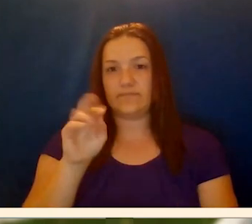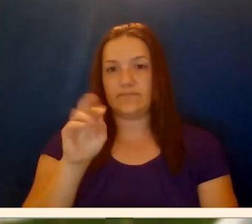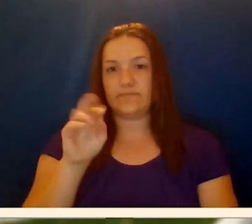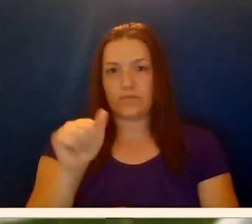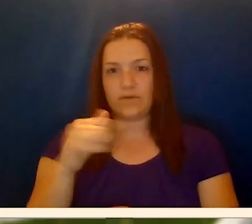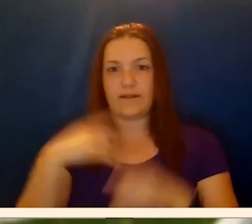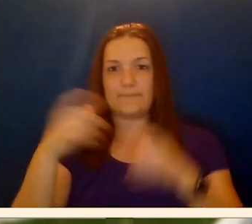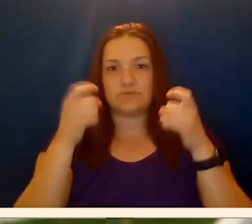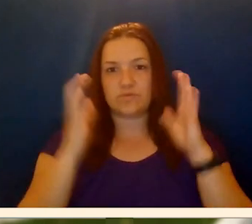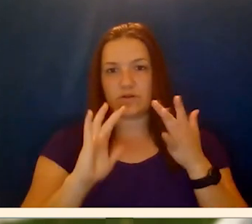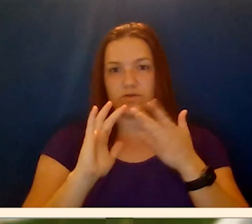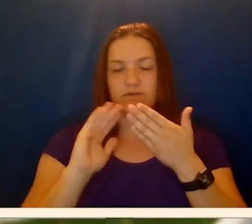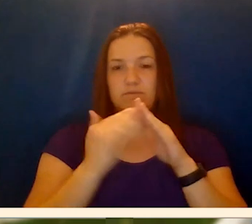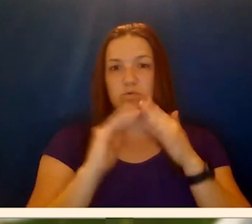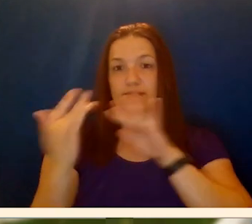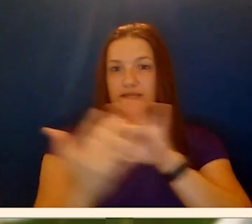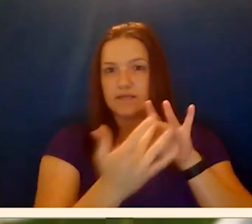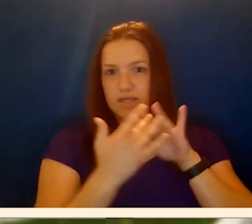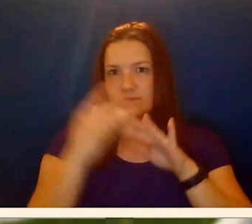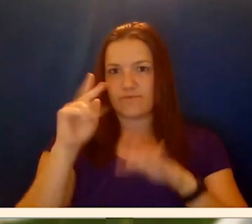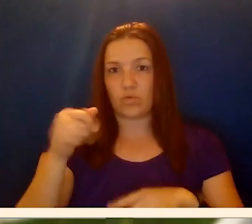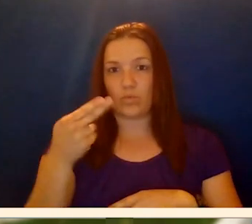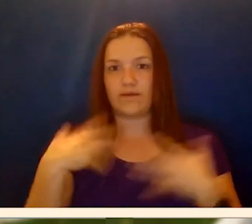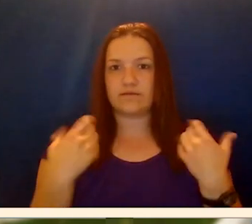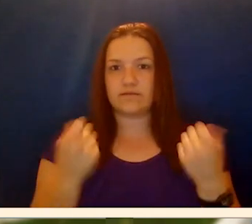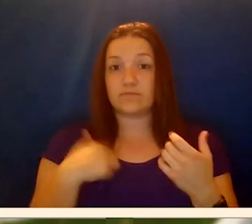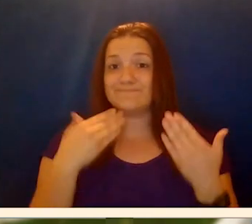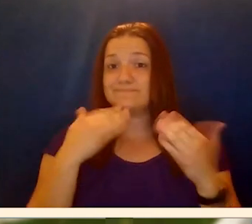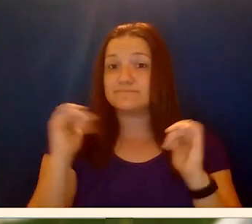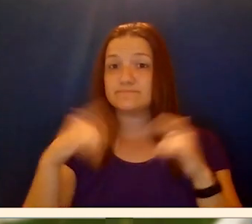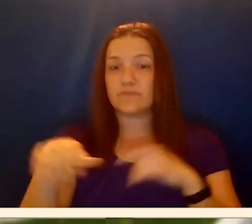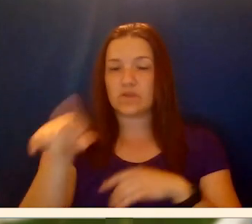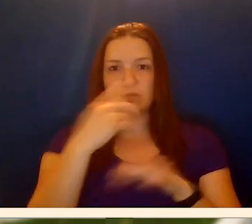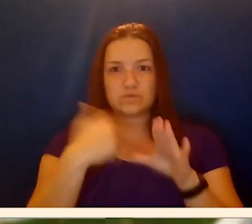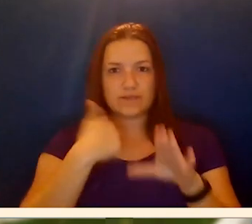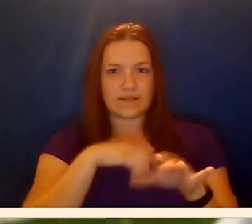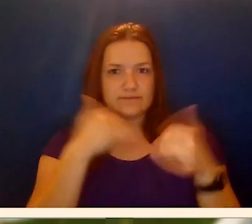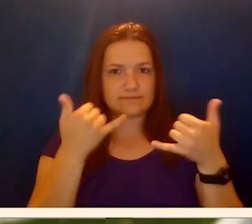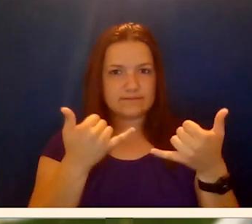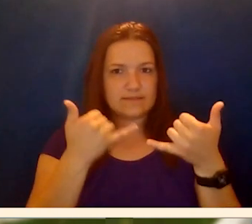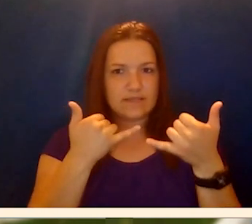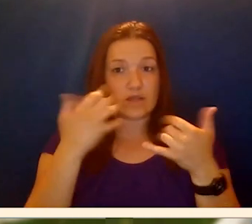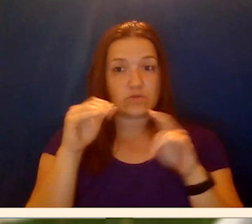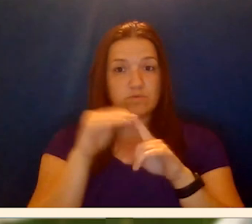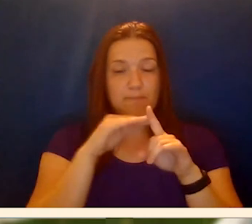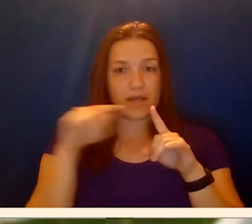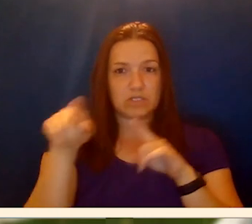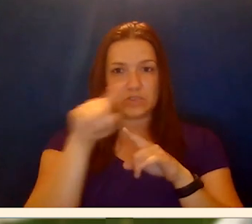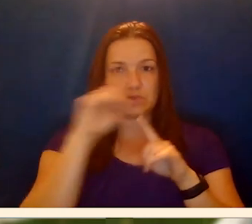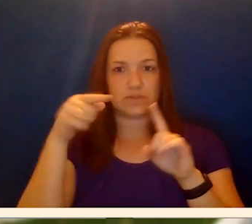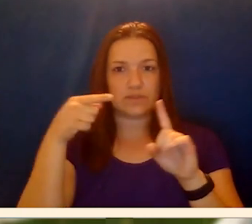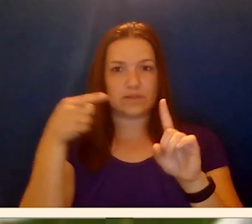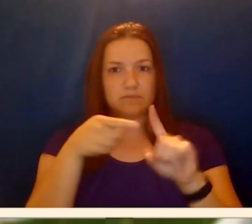and I'm the Director of Community Engagement for Cahuilla Health. I want to thank everyone for joining us today and just remind you that the